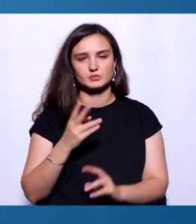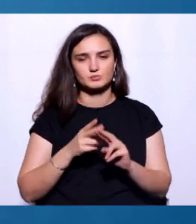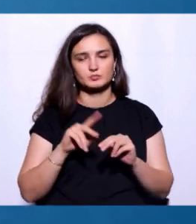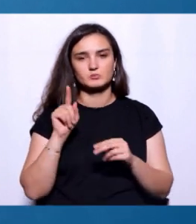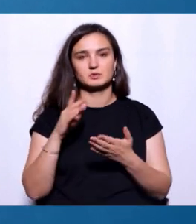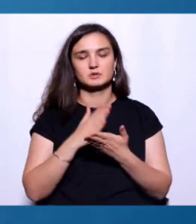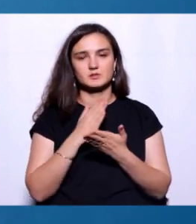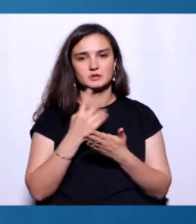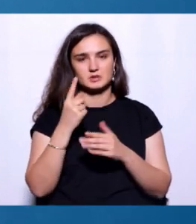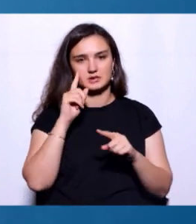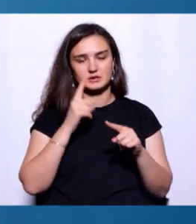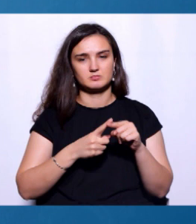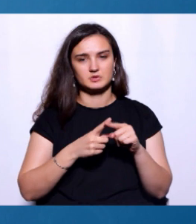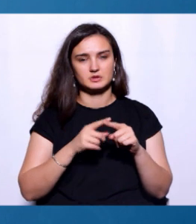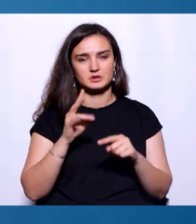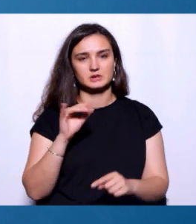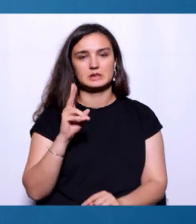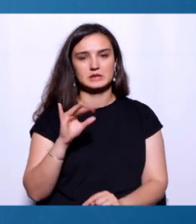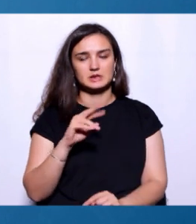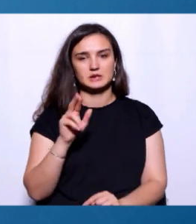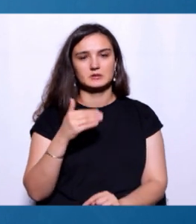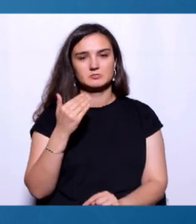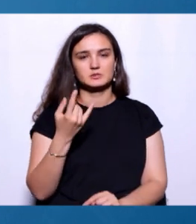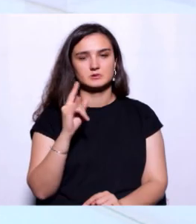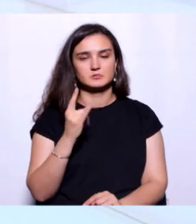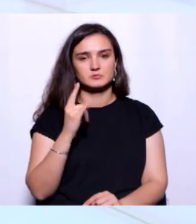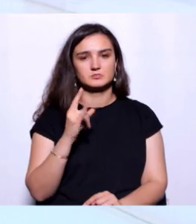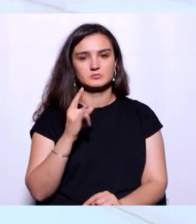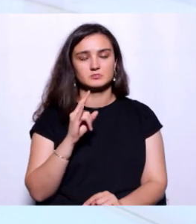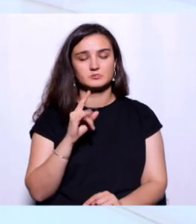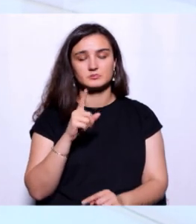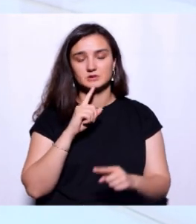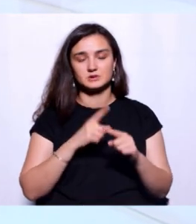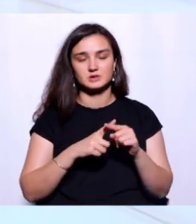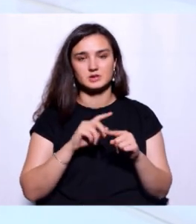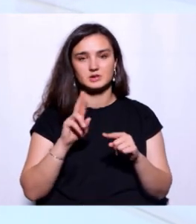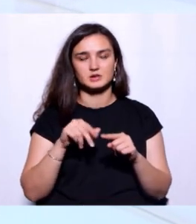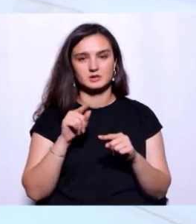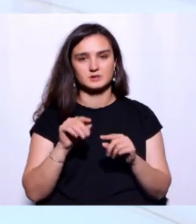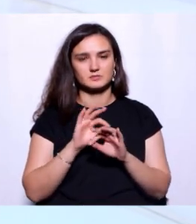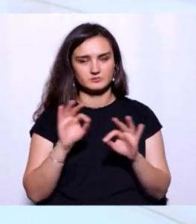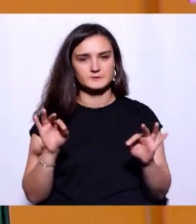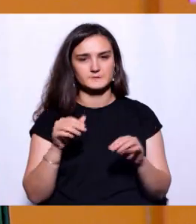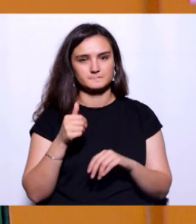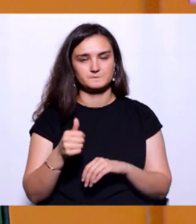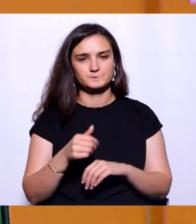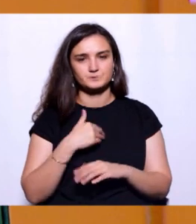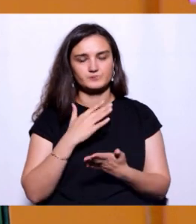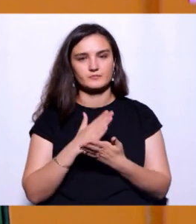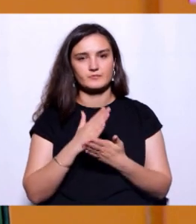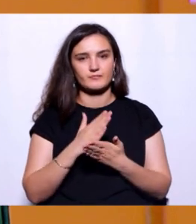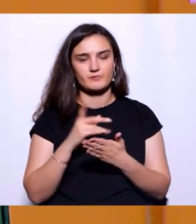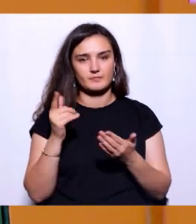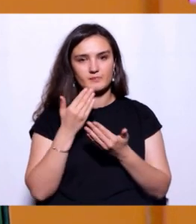she has one brother, Nick, and her baby sister, Anne. Great. Yeah. And we have got